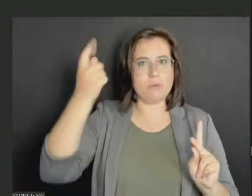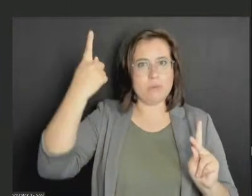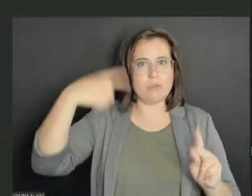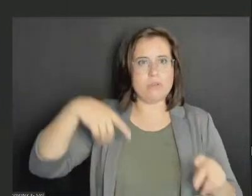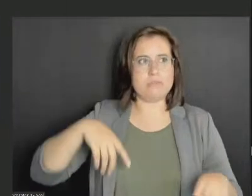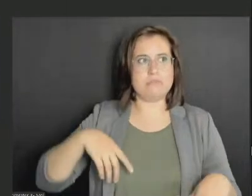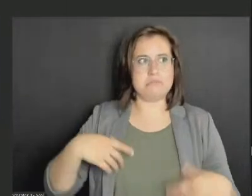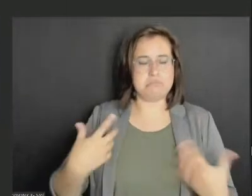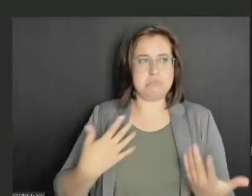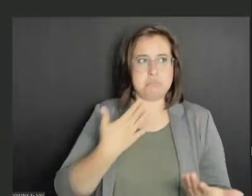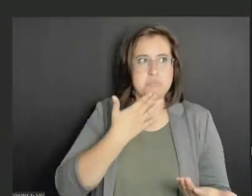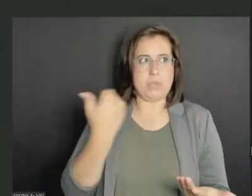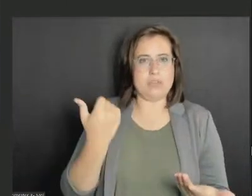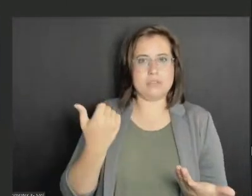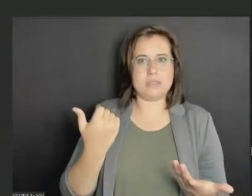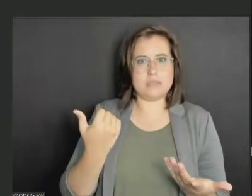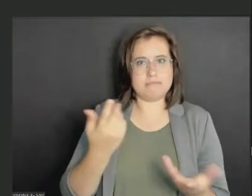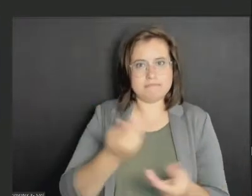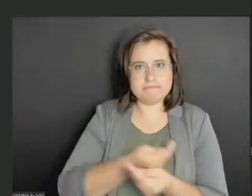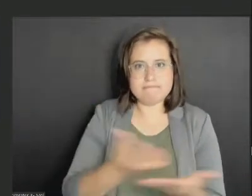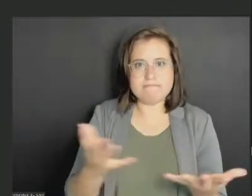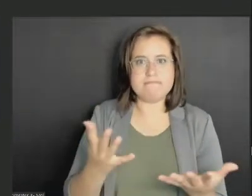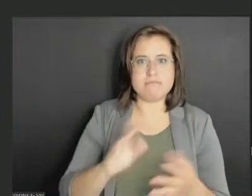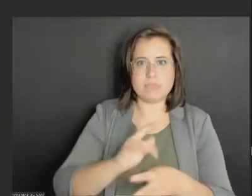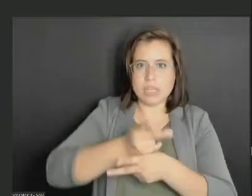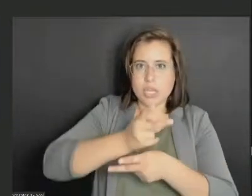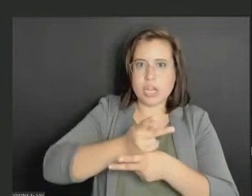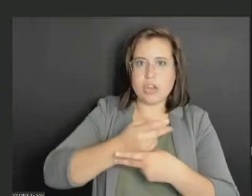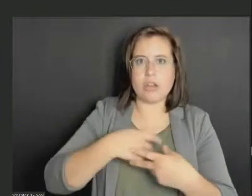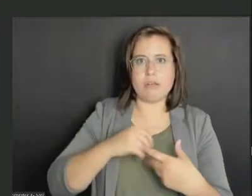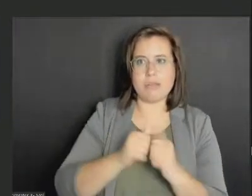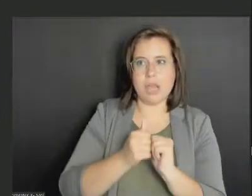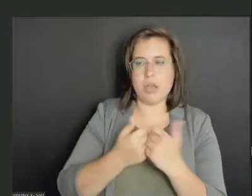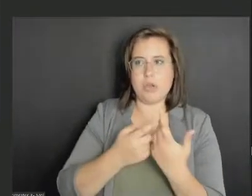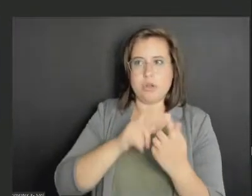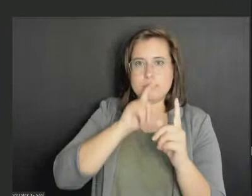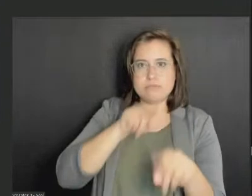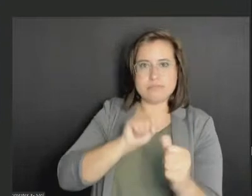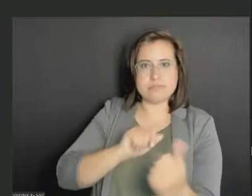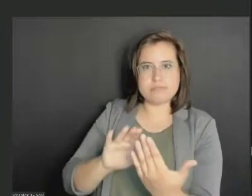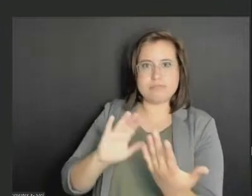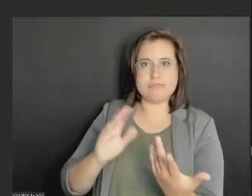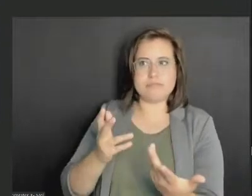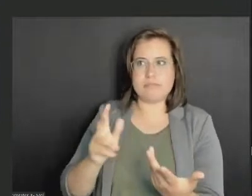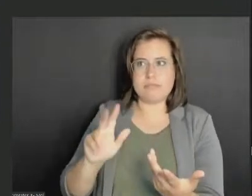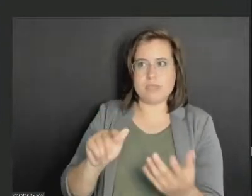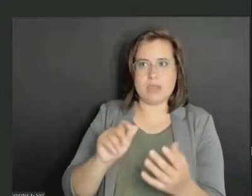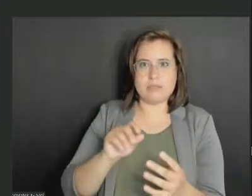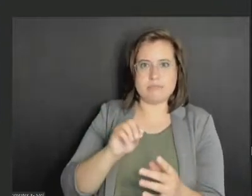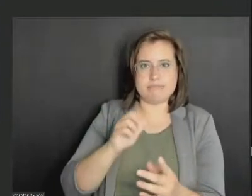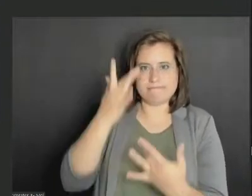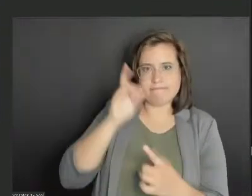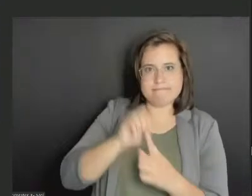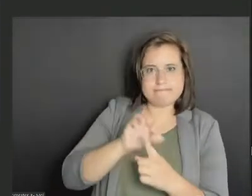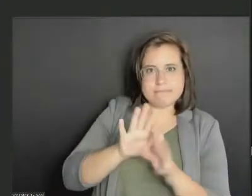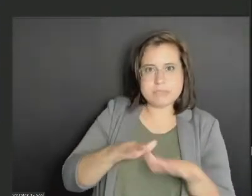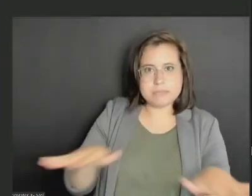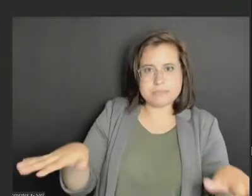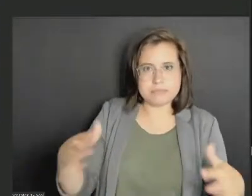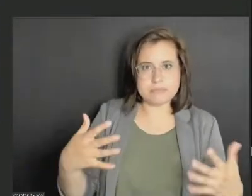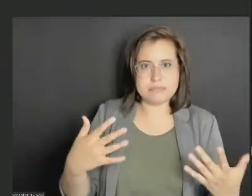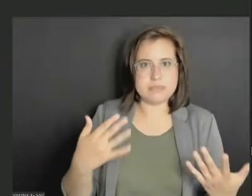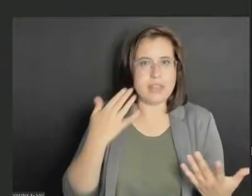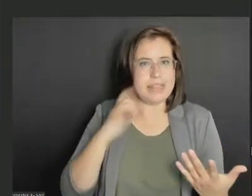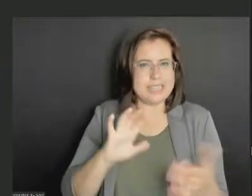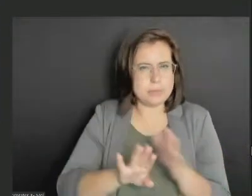best to deliver care in the nation and respond to a pandemic, will grow that credibility. And I think that needs to be developed now